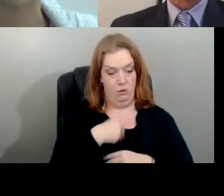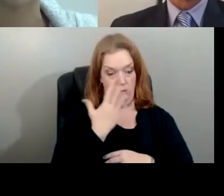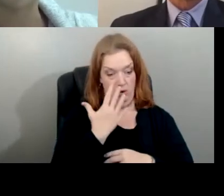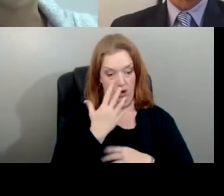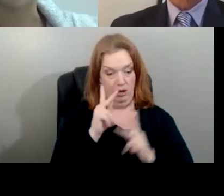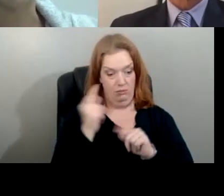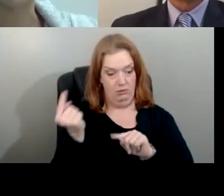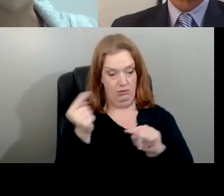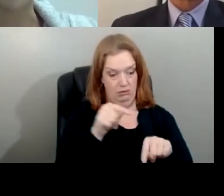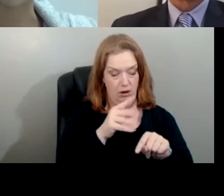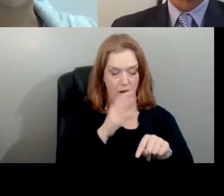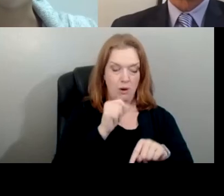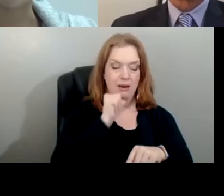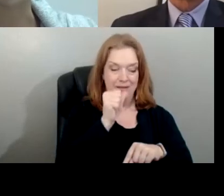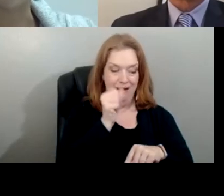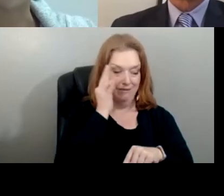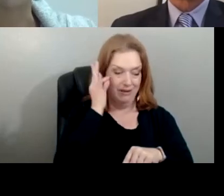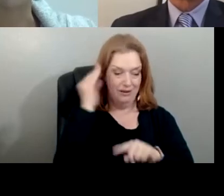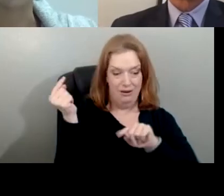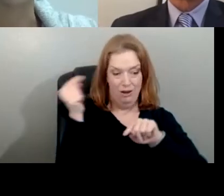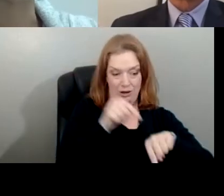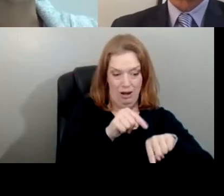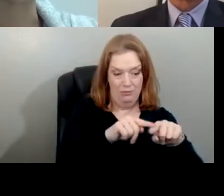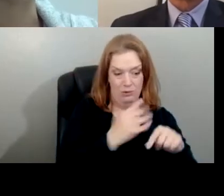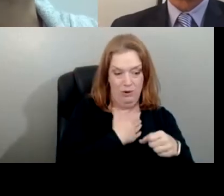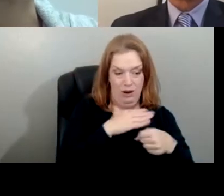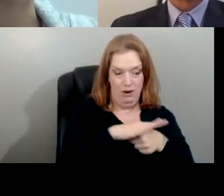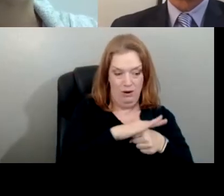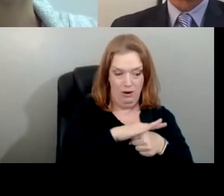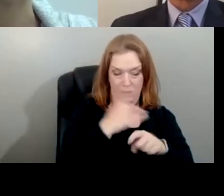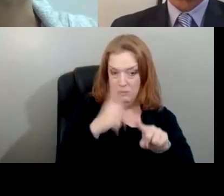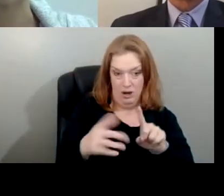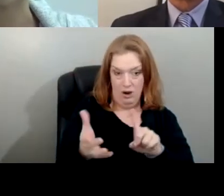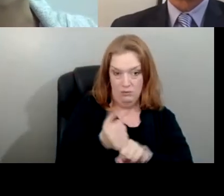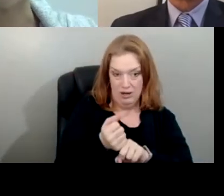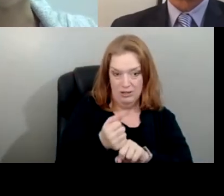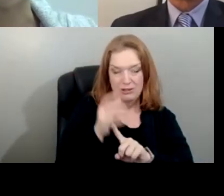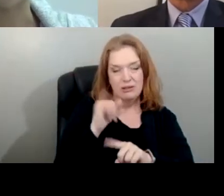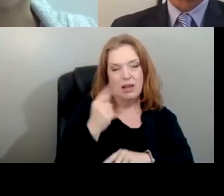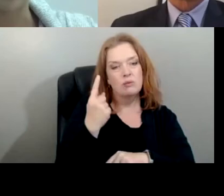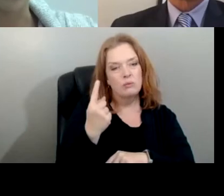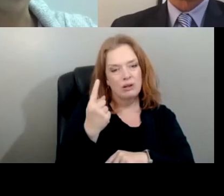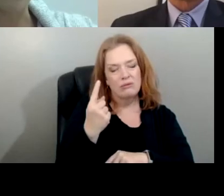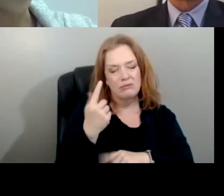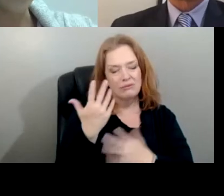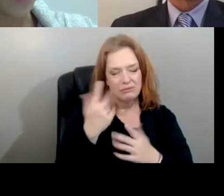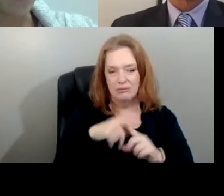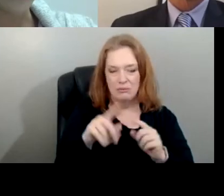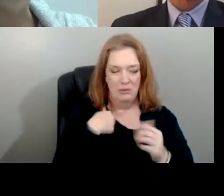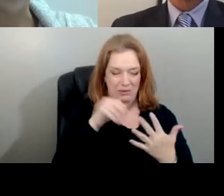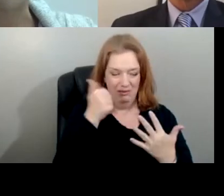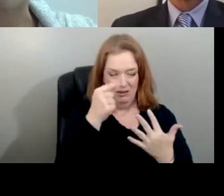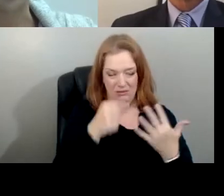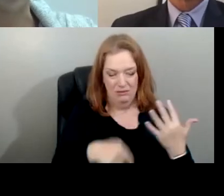safety. That's highly important right now in our county, which is Nez Perce County. Our sheriff